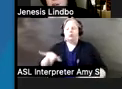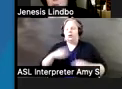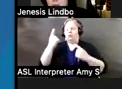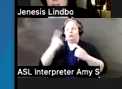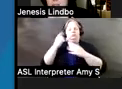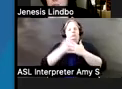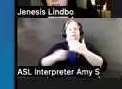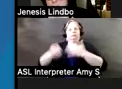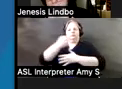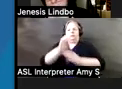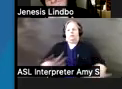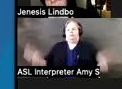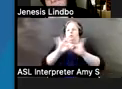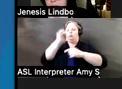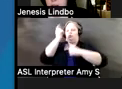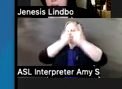super important to consider.